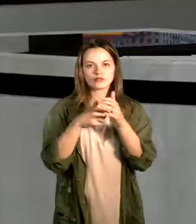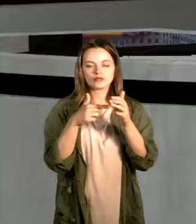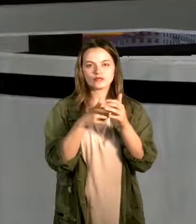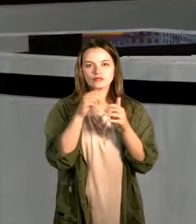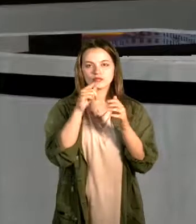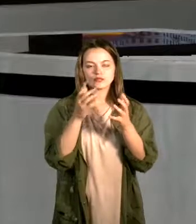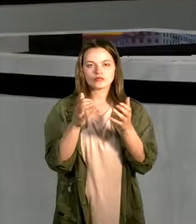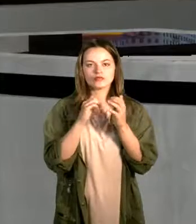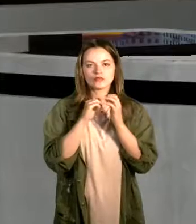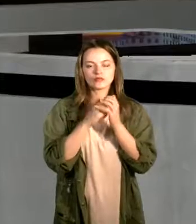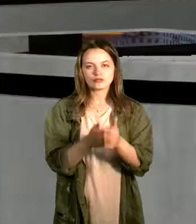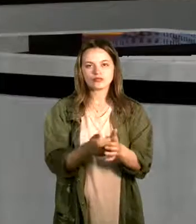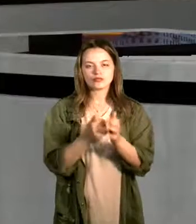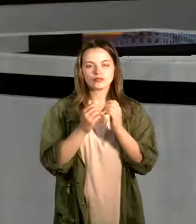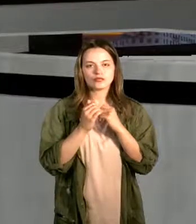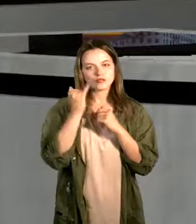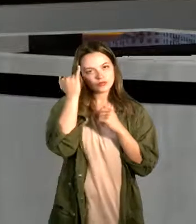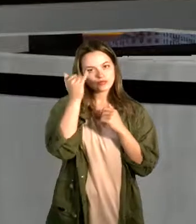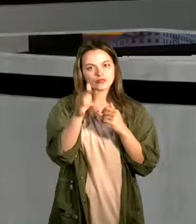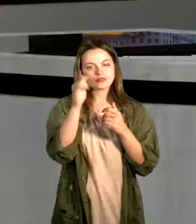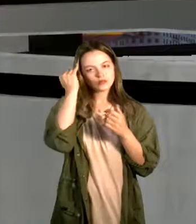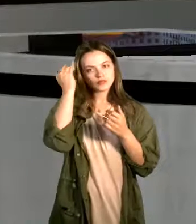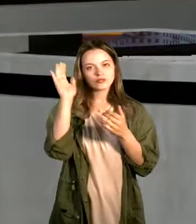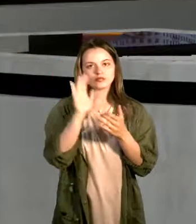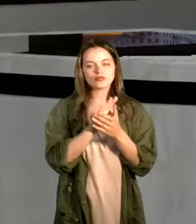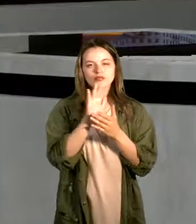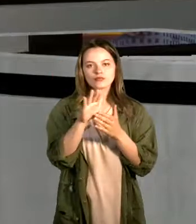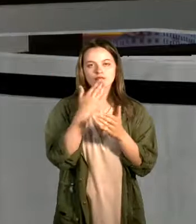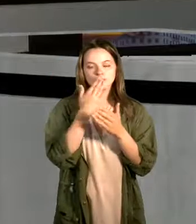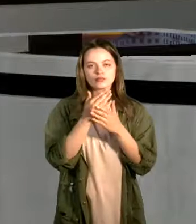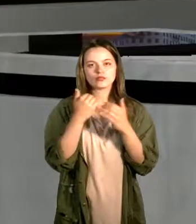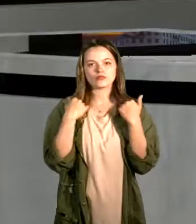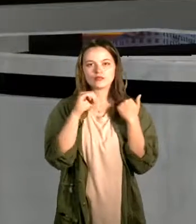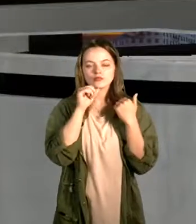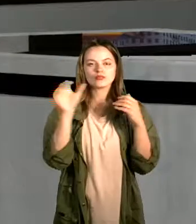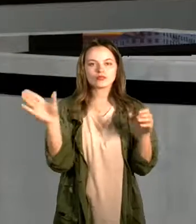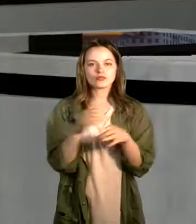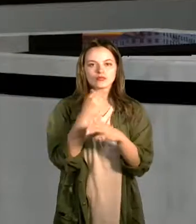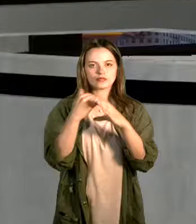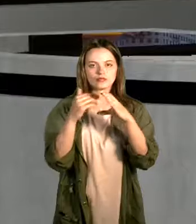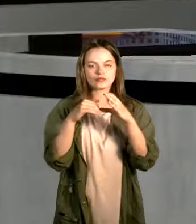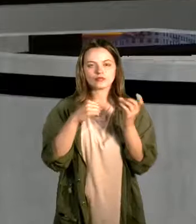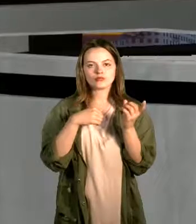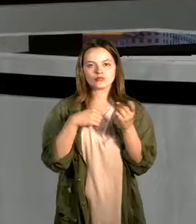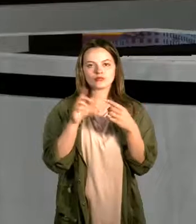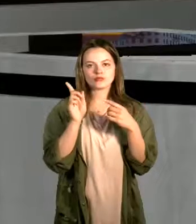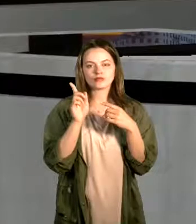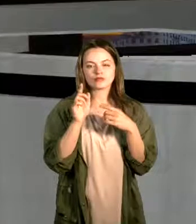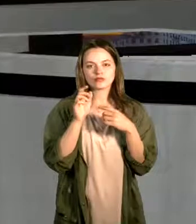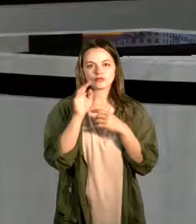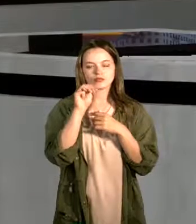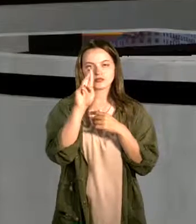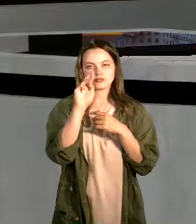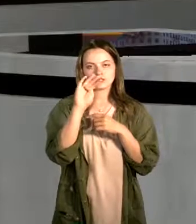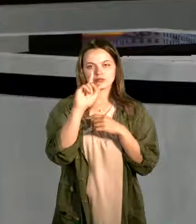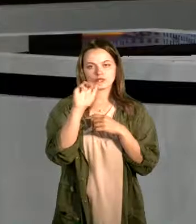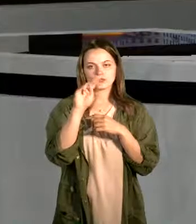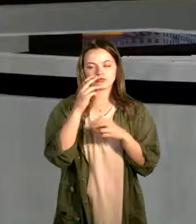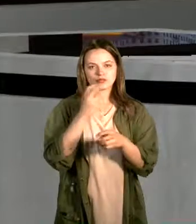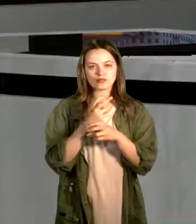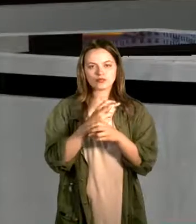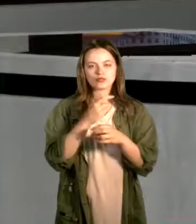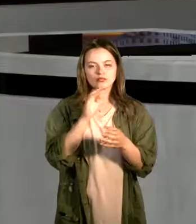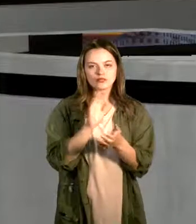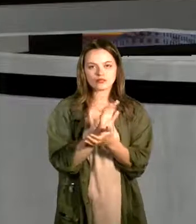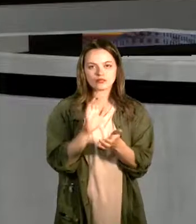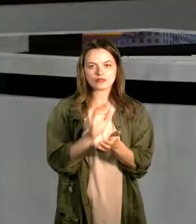to apply for membership. If you believe you are qualified and have not received an email, please see Mr. Bleem ASAP. A hard copy of your application